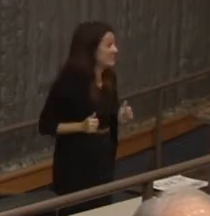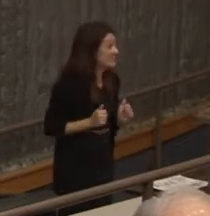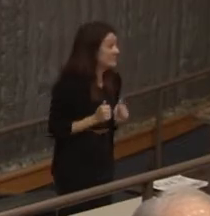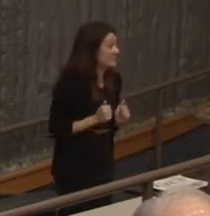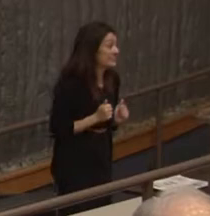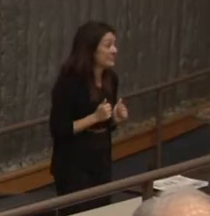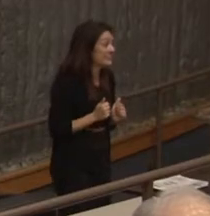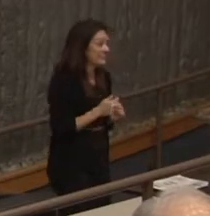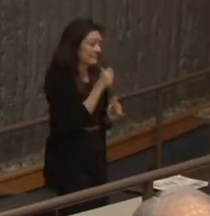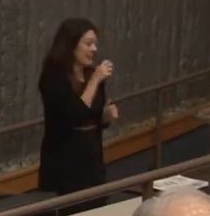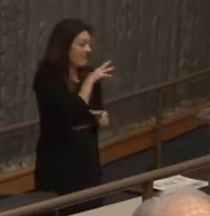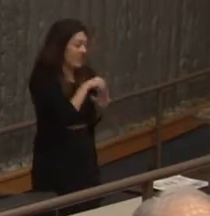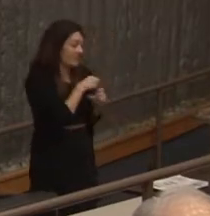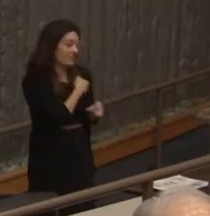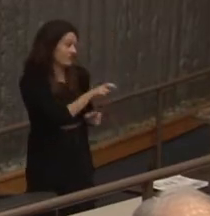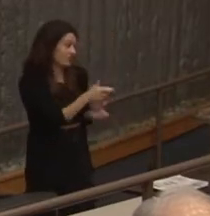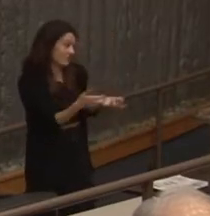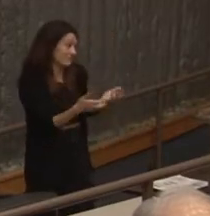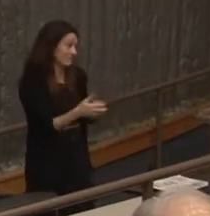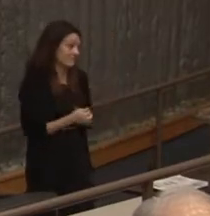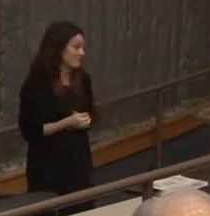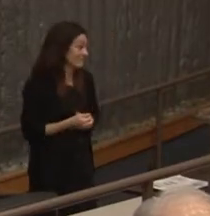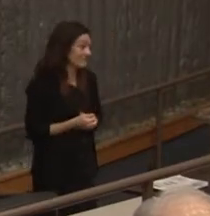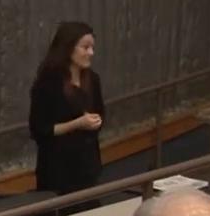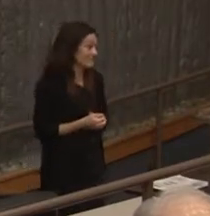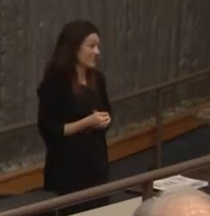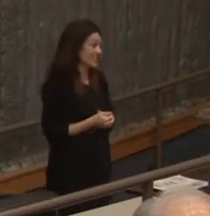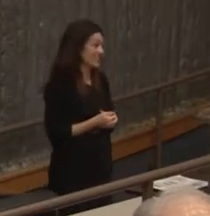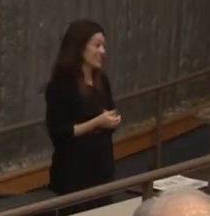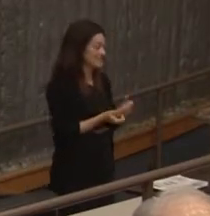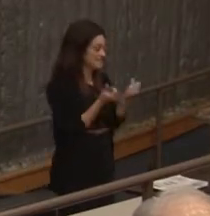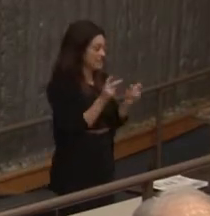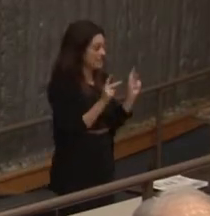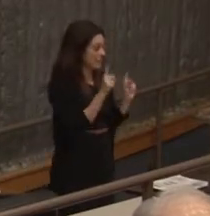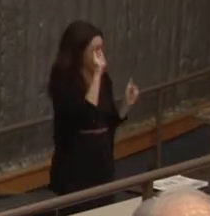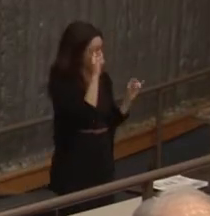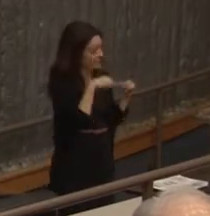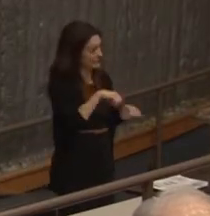He's not the only one who says that, I guess. Now,